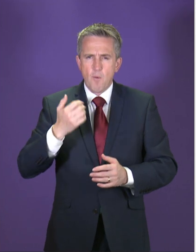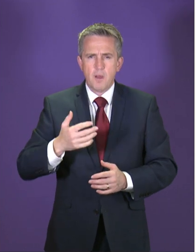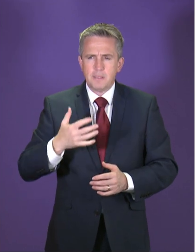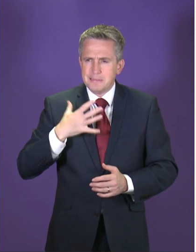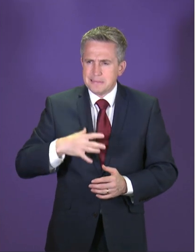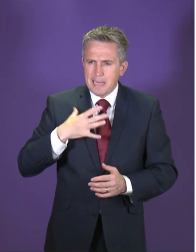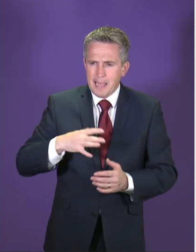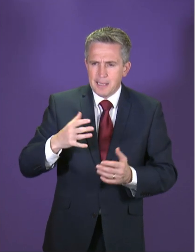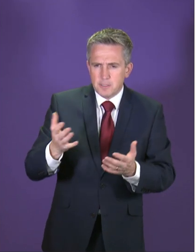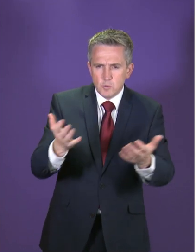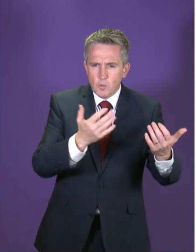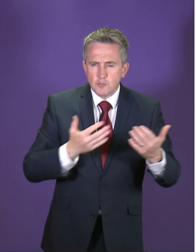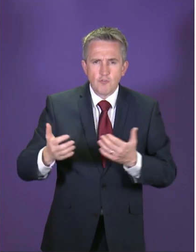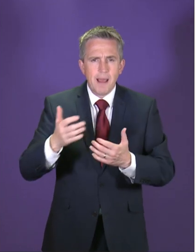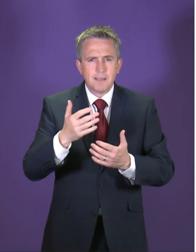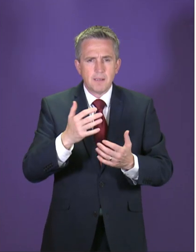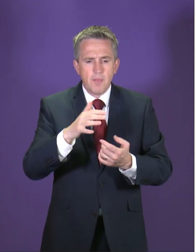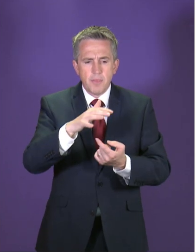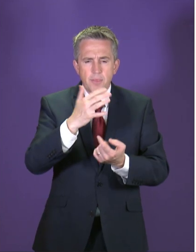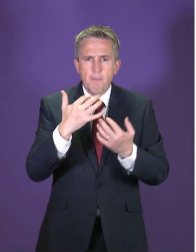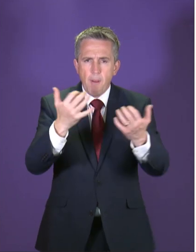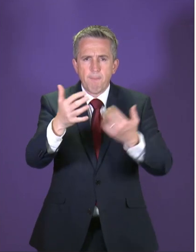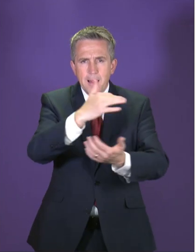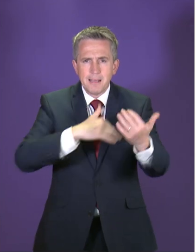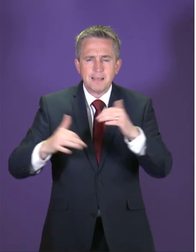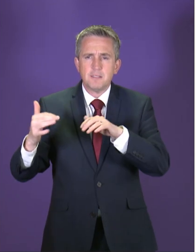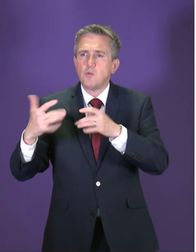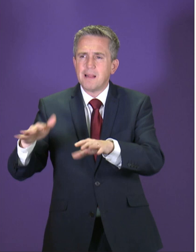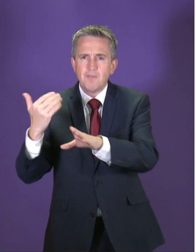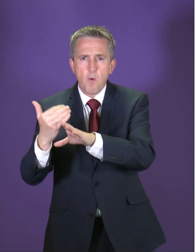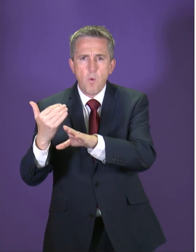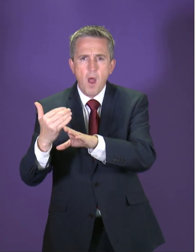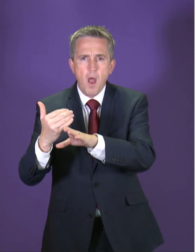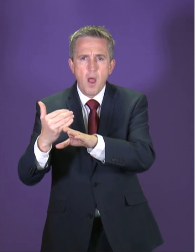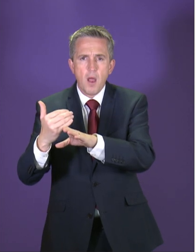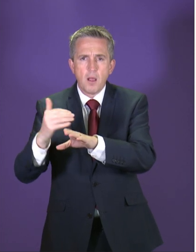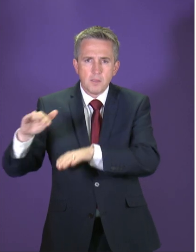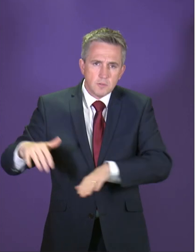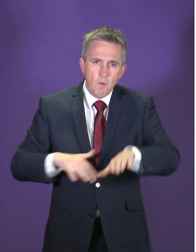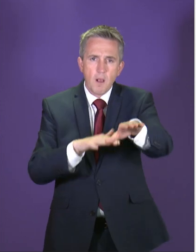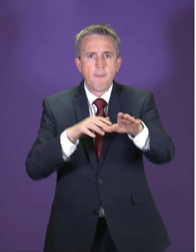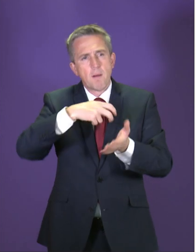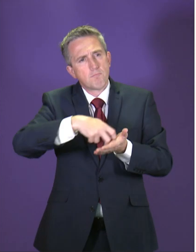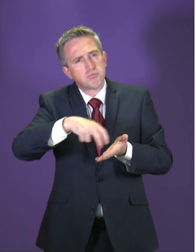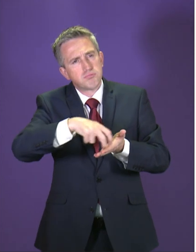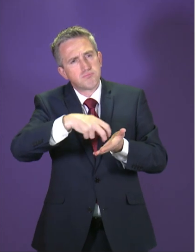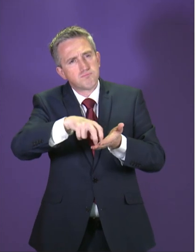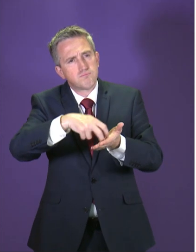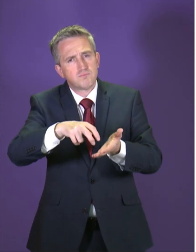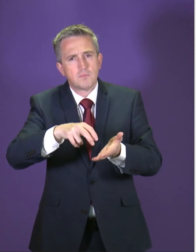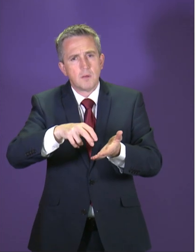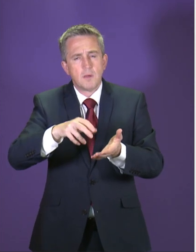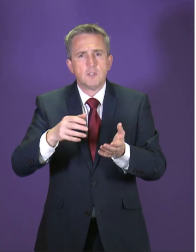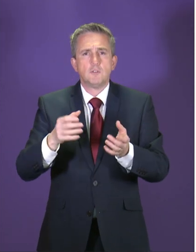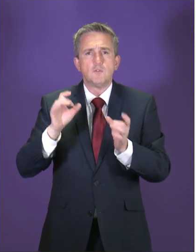the public in cities to leave work, to be able to have downtime, to leave their